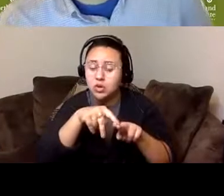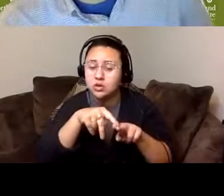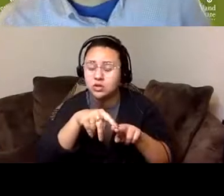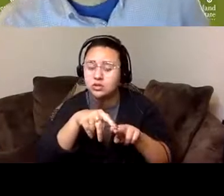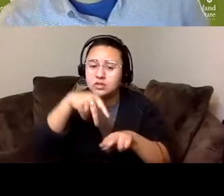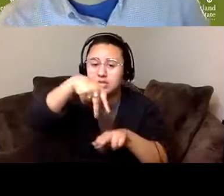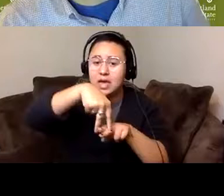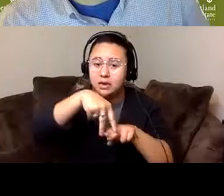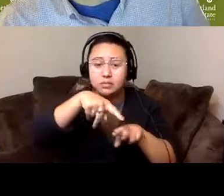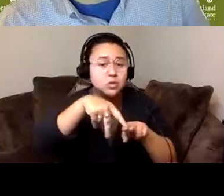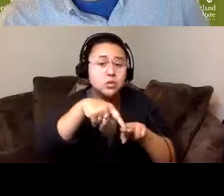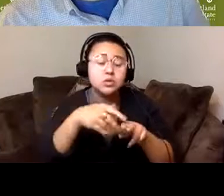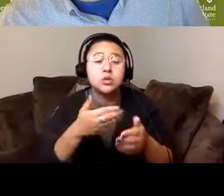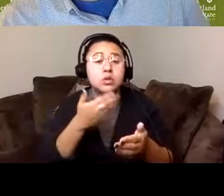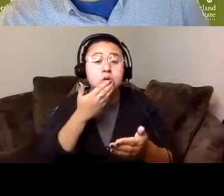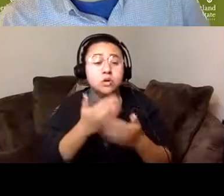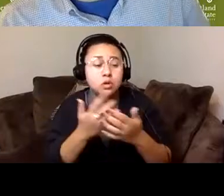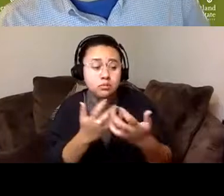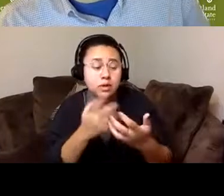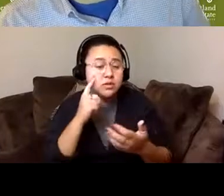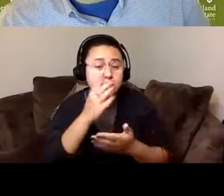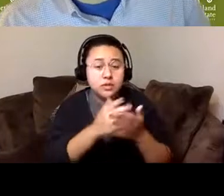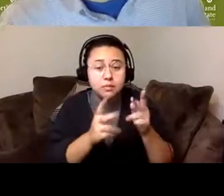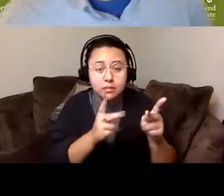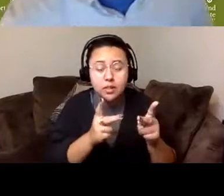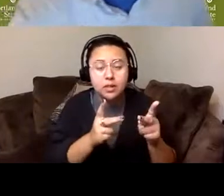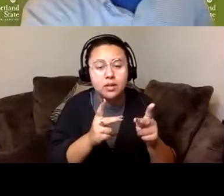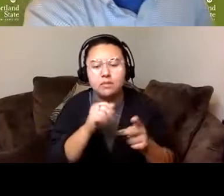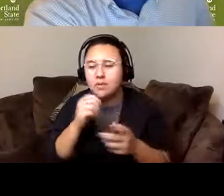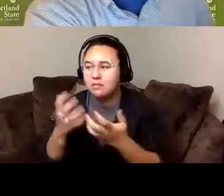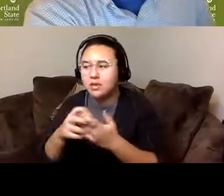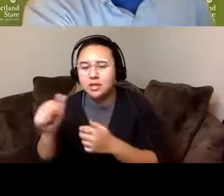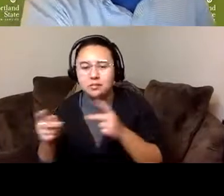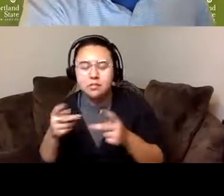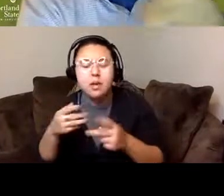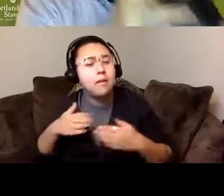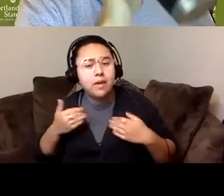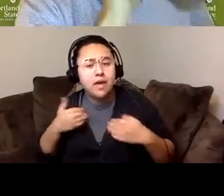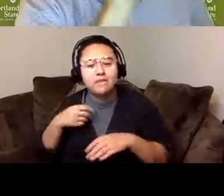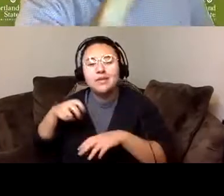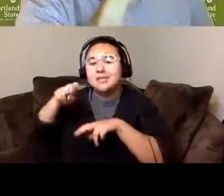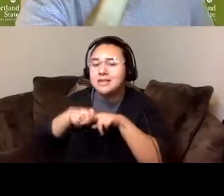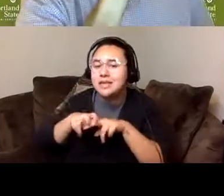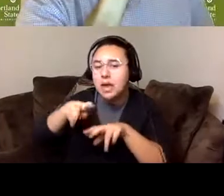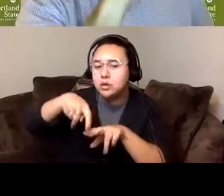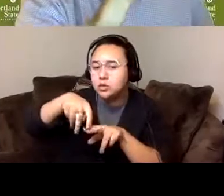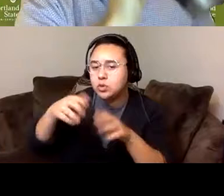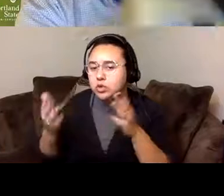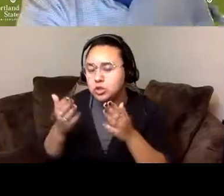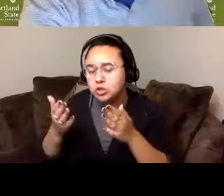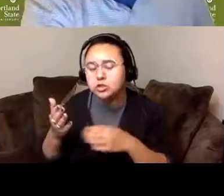other folks. And so I'm excited that we have sit-down scooters here. I think we need to you know, think about